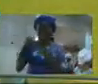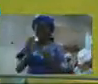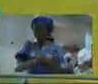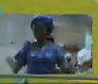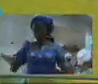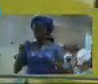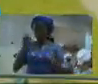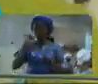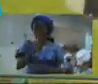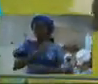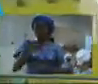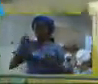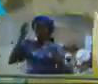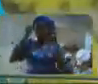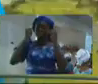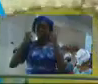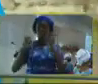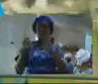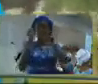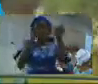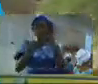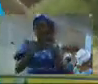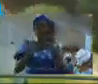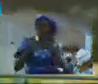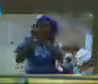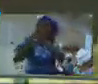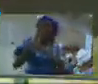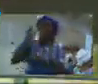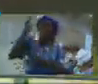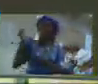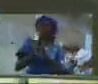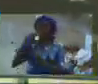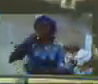Moses went to the mountaintop with Aaron and Hur.